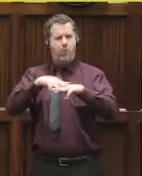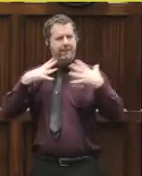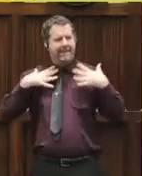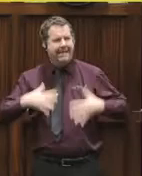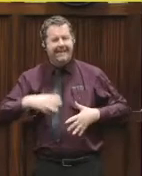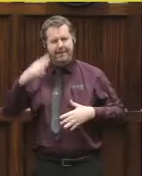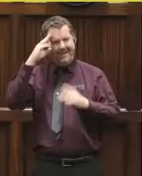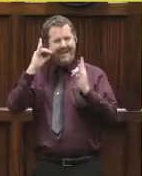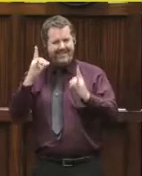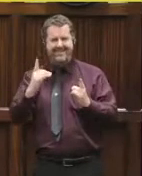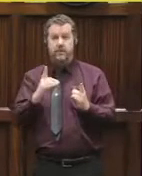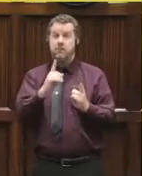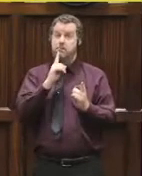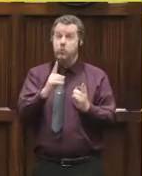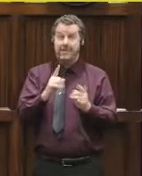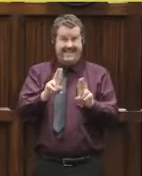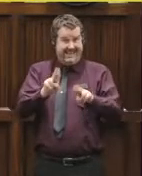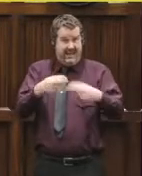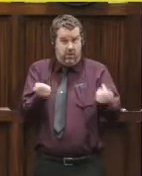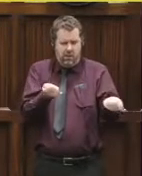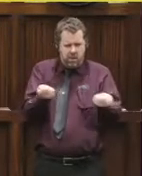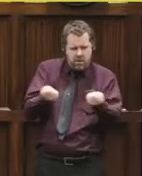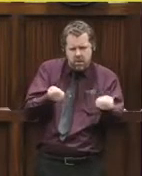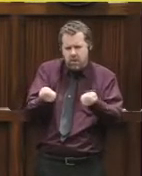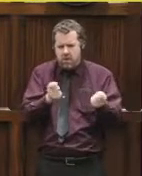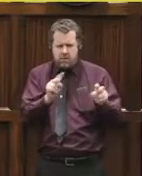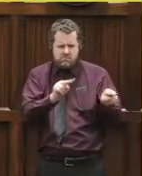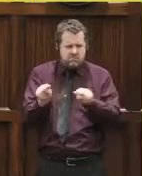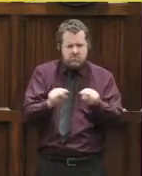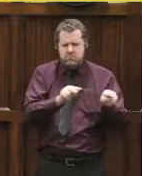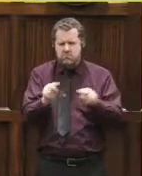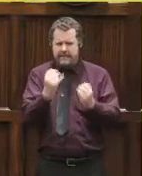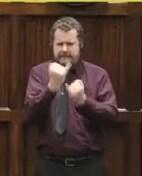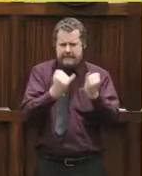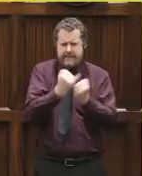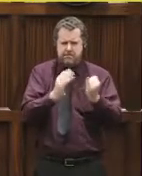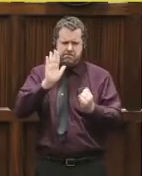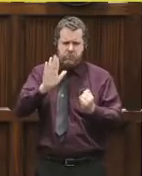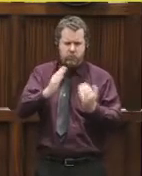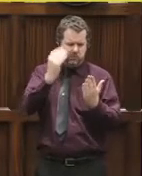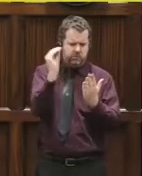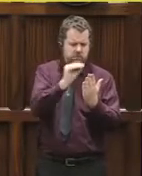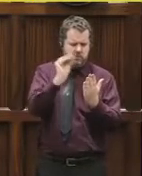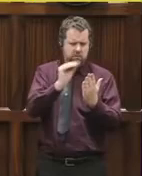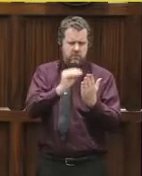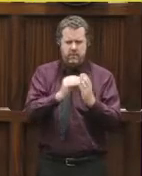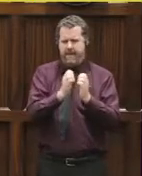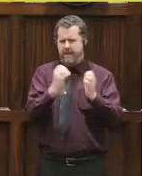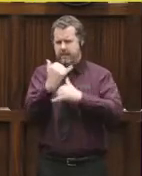However, this cannot be regulated in terms of detailed prescription of annual